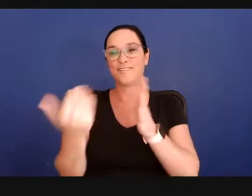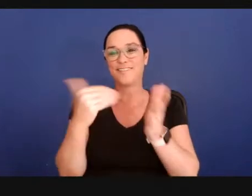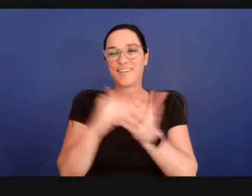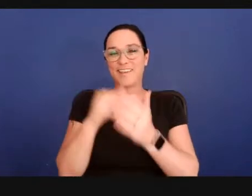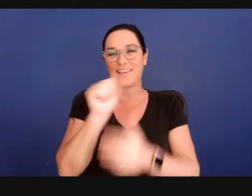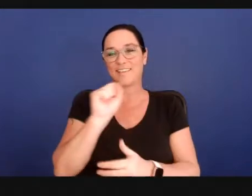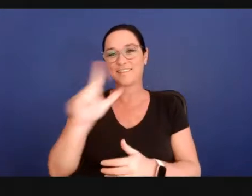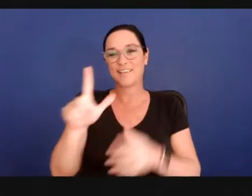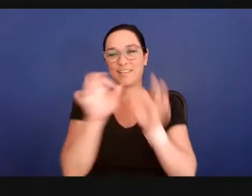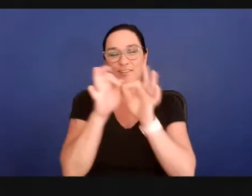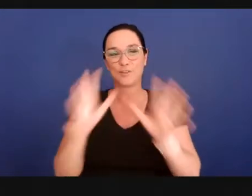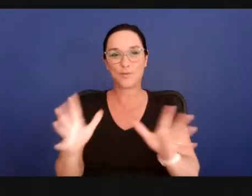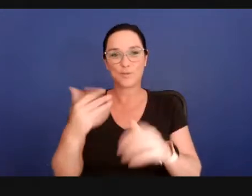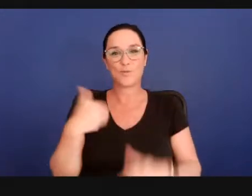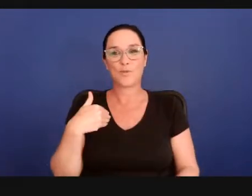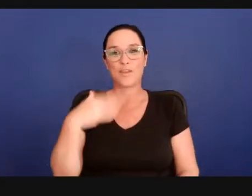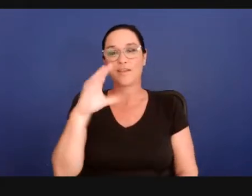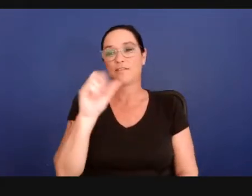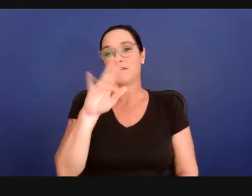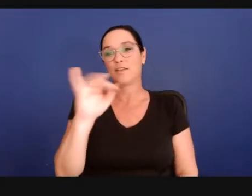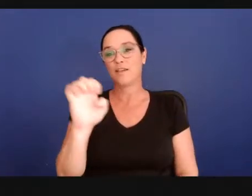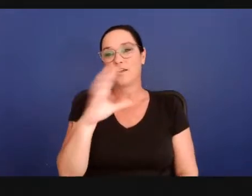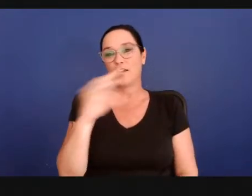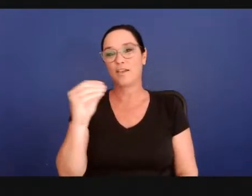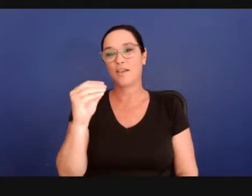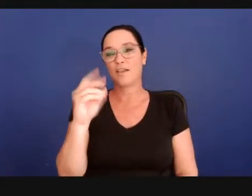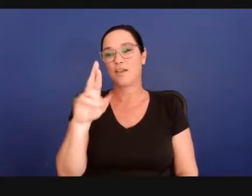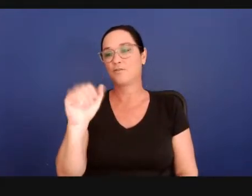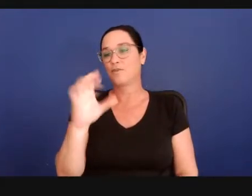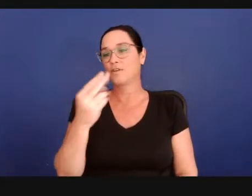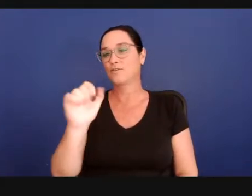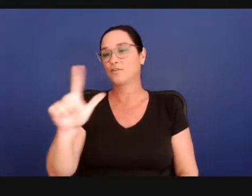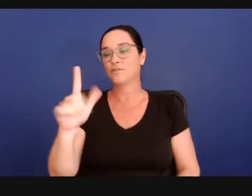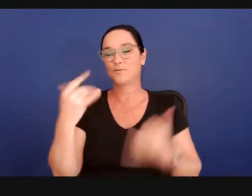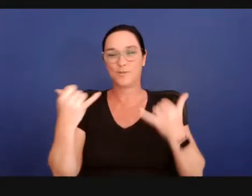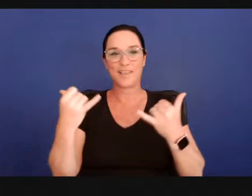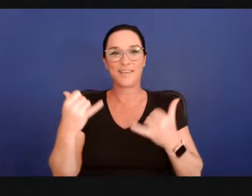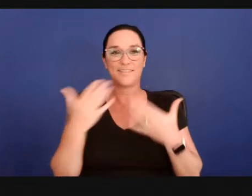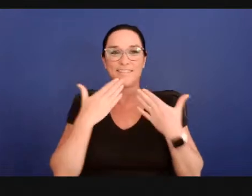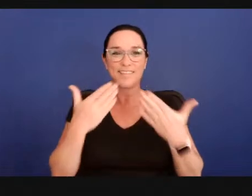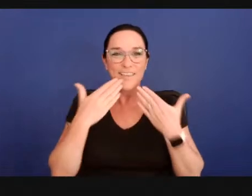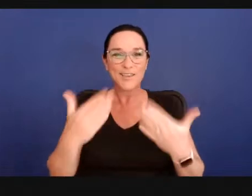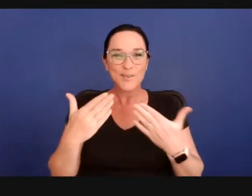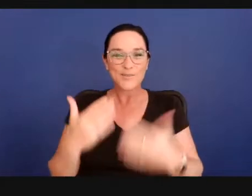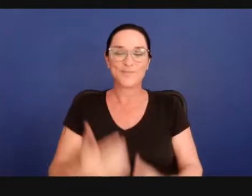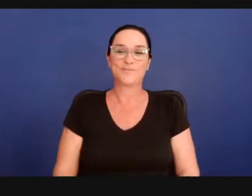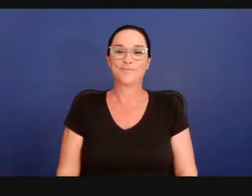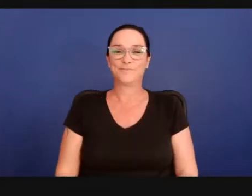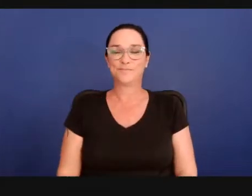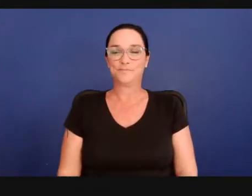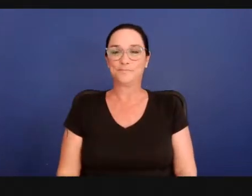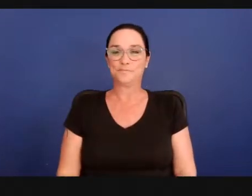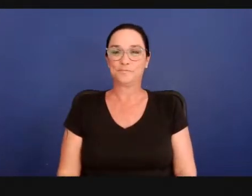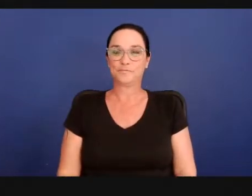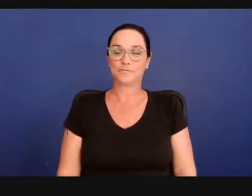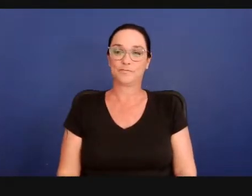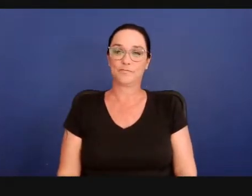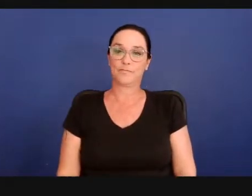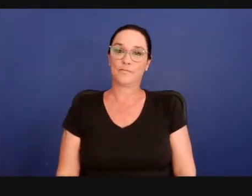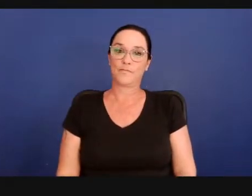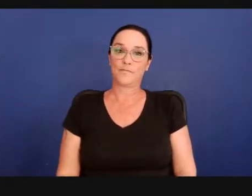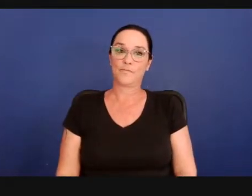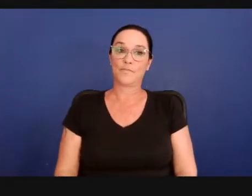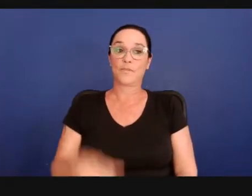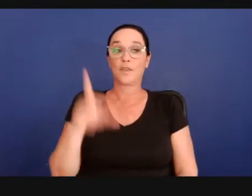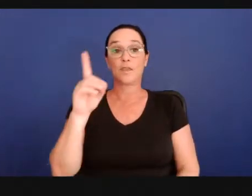interpreters. We have Carrie and Julie with us today. Mahalo, you guys, as always. So,